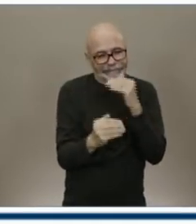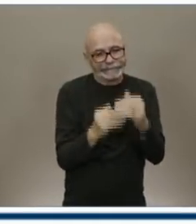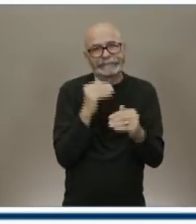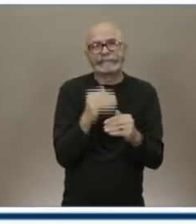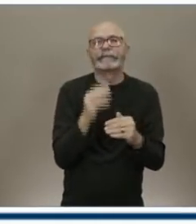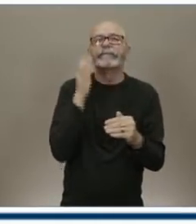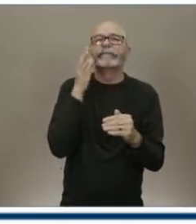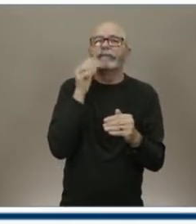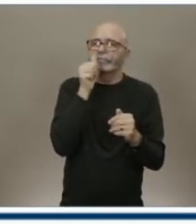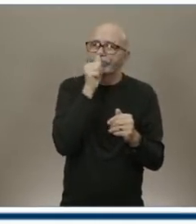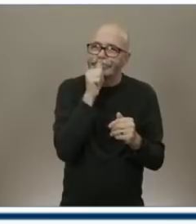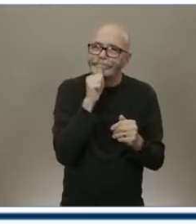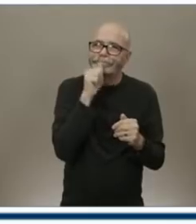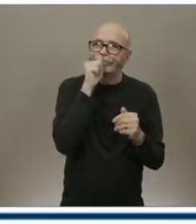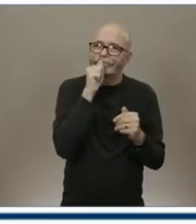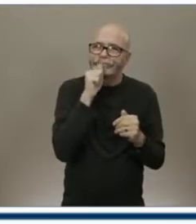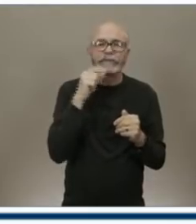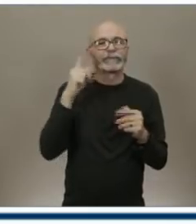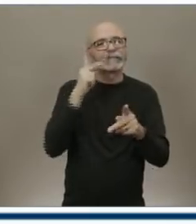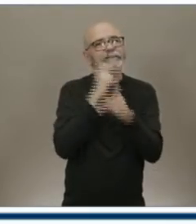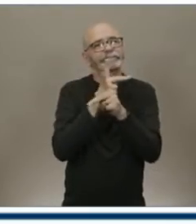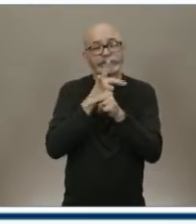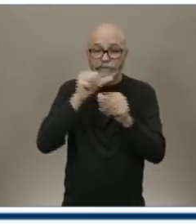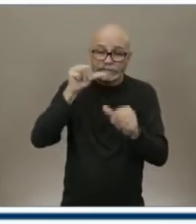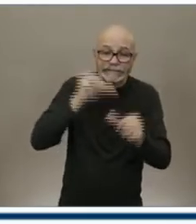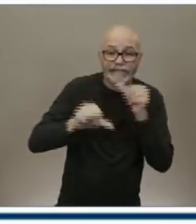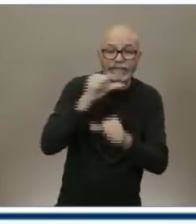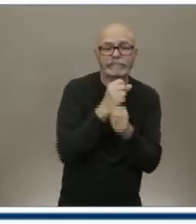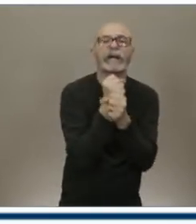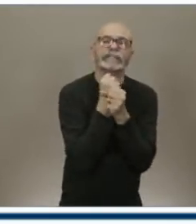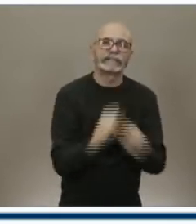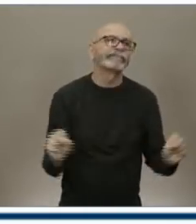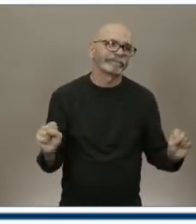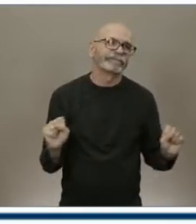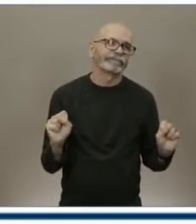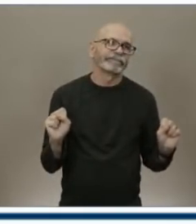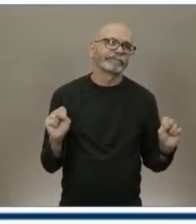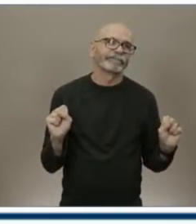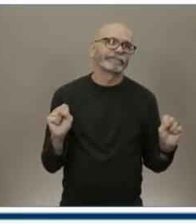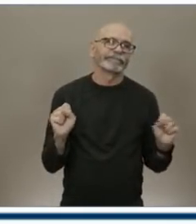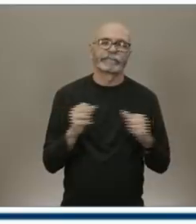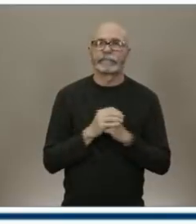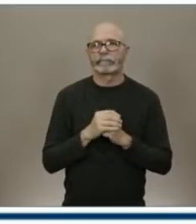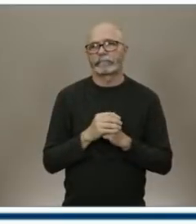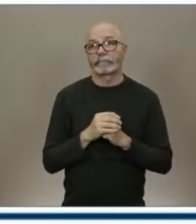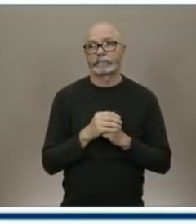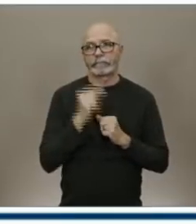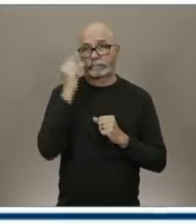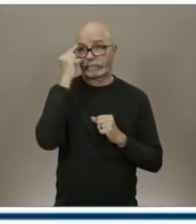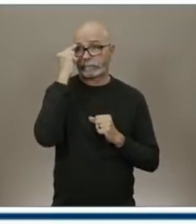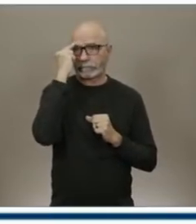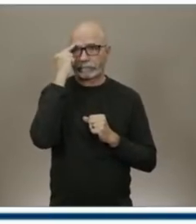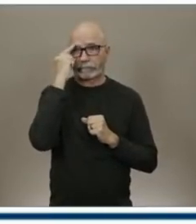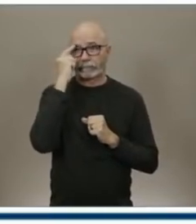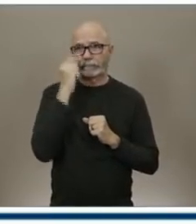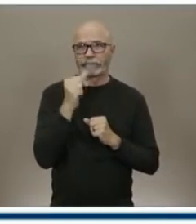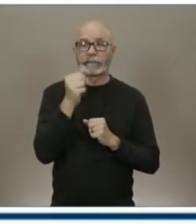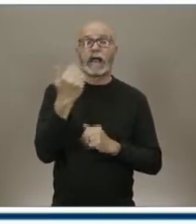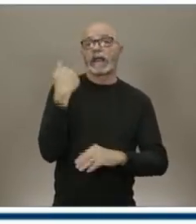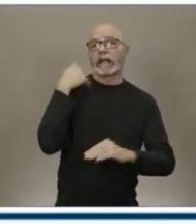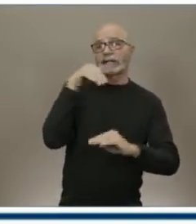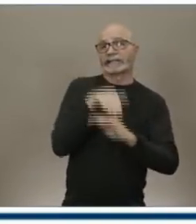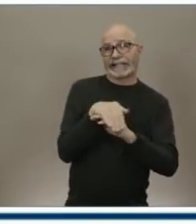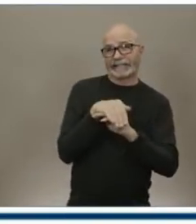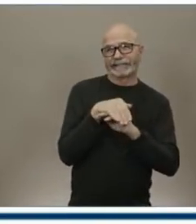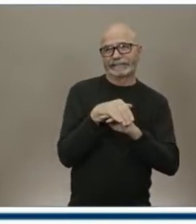necessary to keep each other safe. And let me end by just saying, last night was the first night of Hanukkah, and I know for everyone celebrating